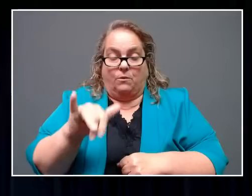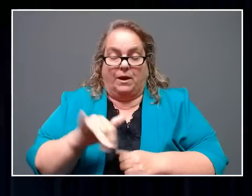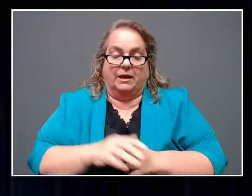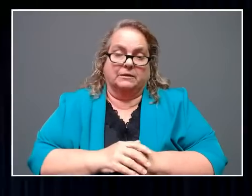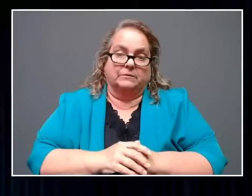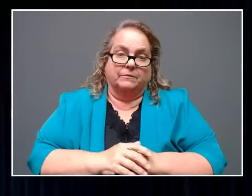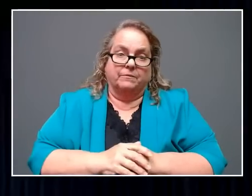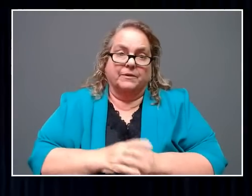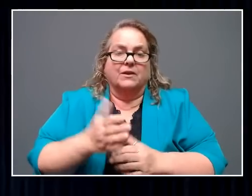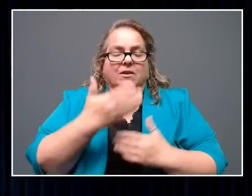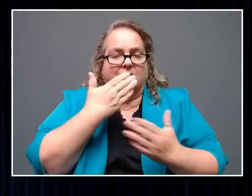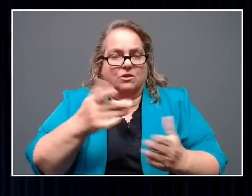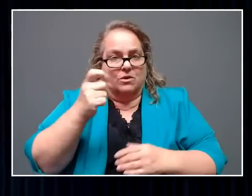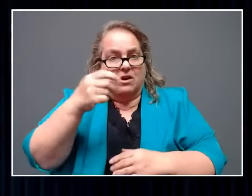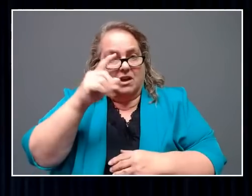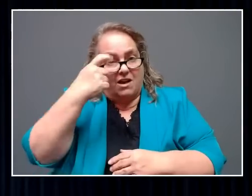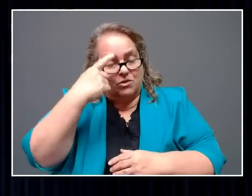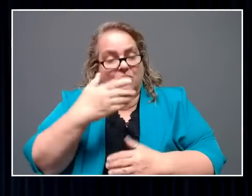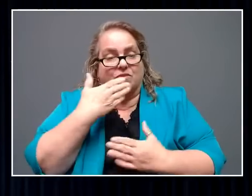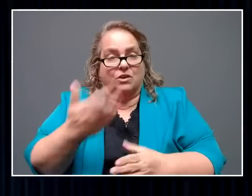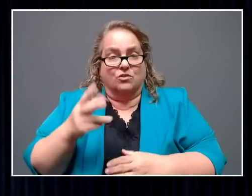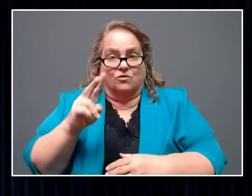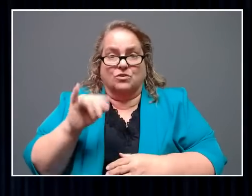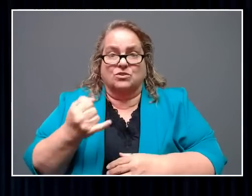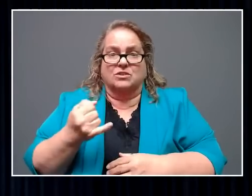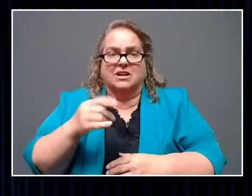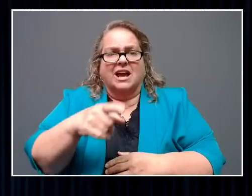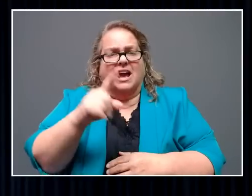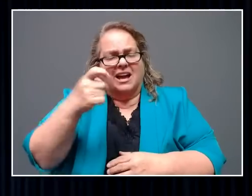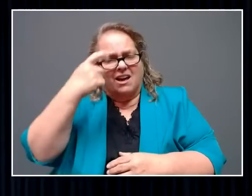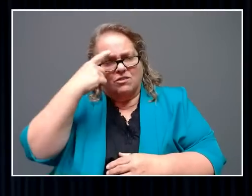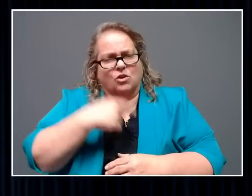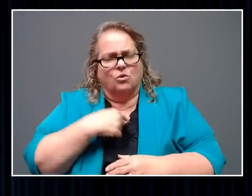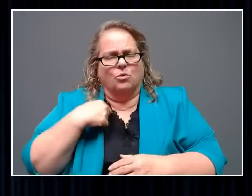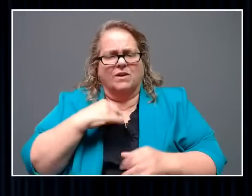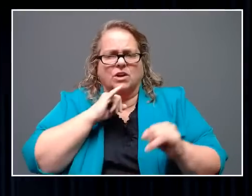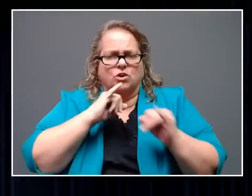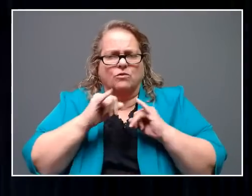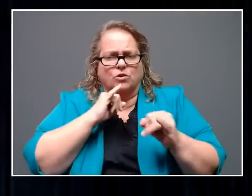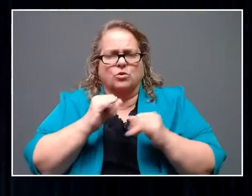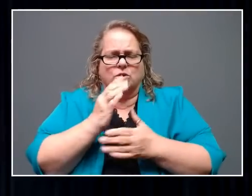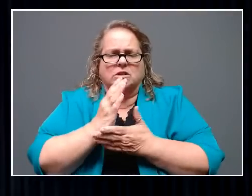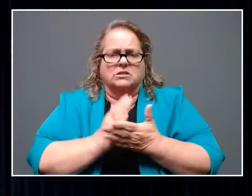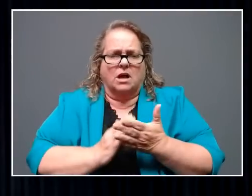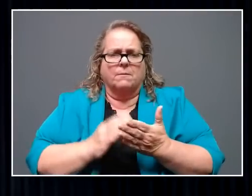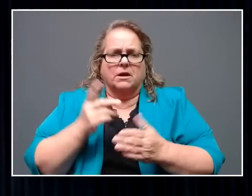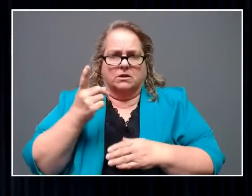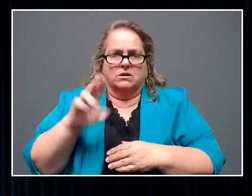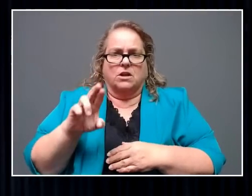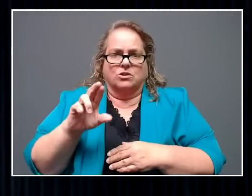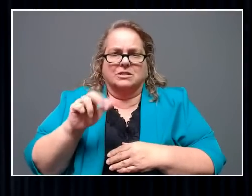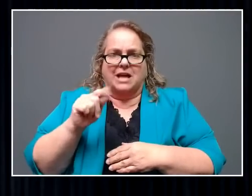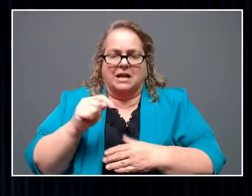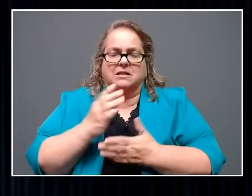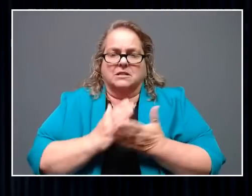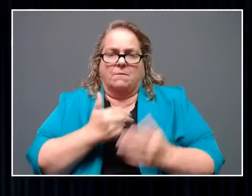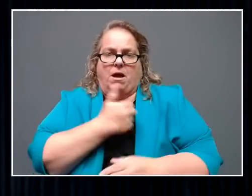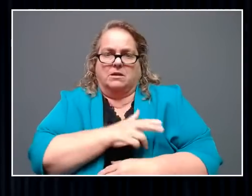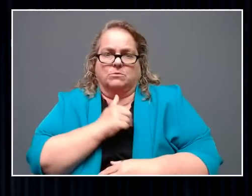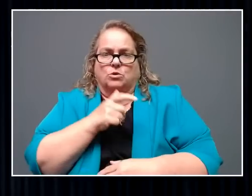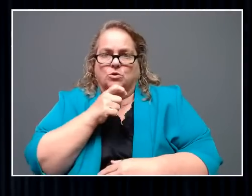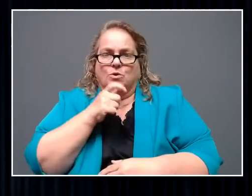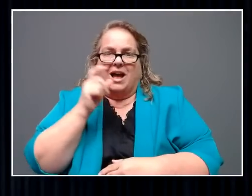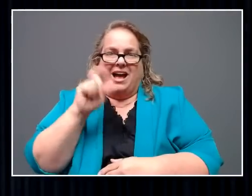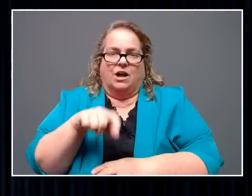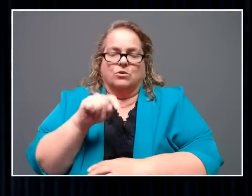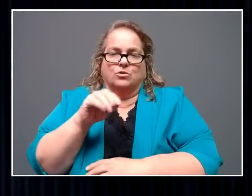Thank you, Governor. Thank you, Virginia. Governor, we've interviewed some doctors at hospitals who have had to, especially in the